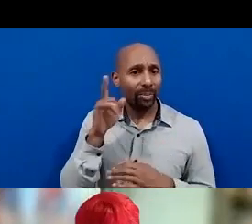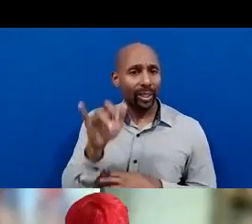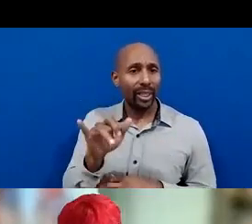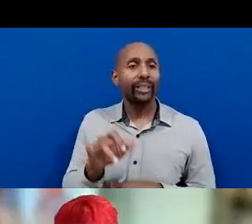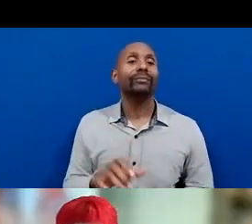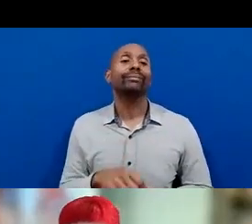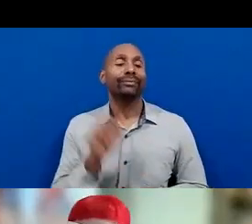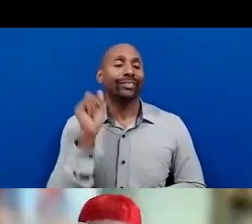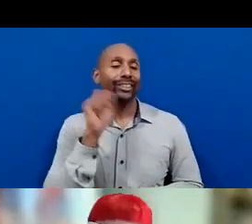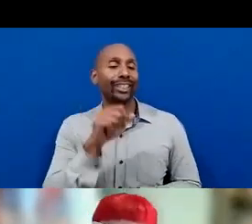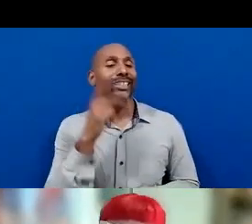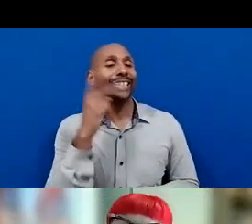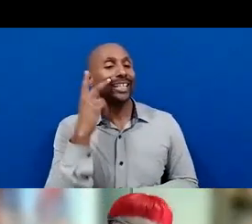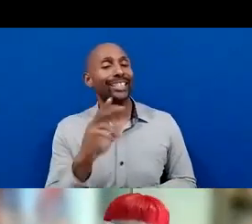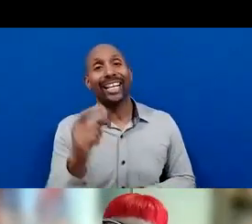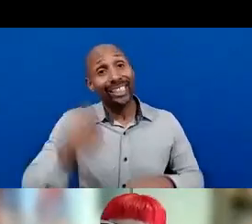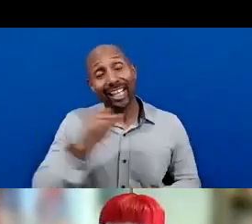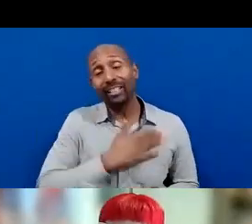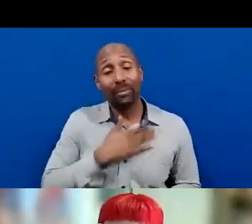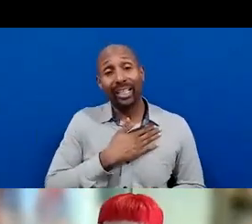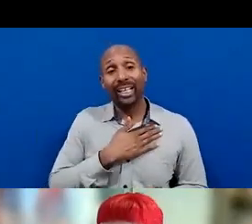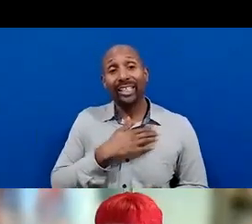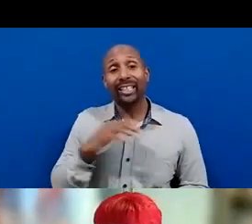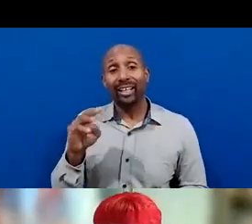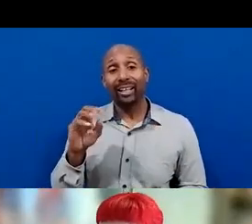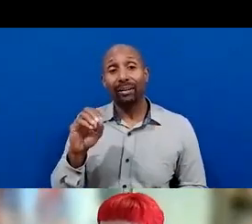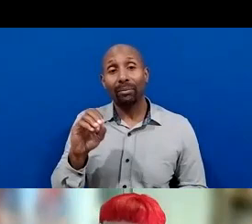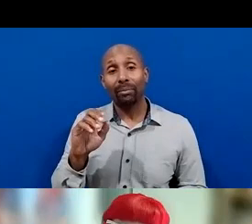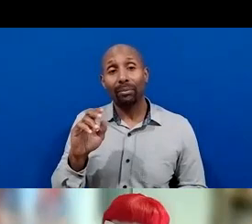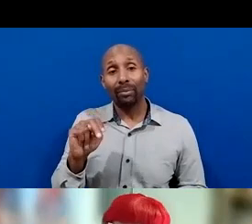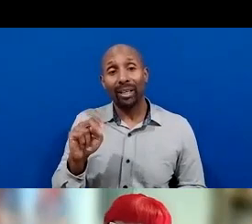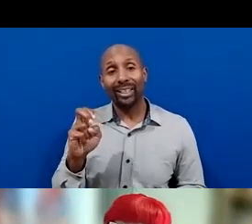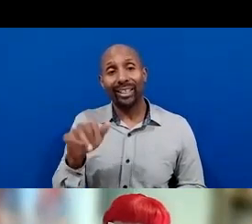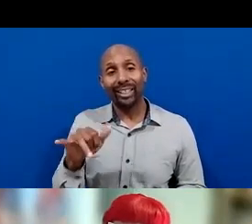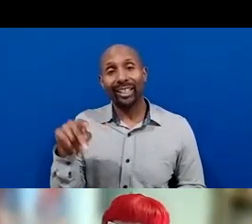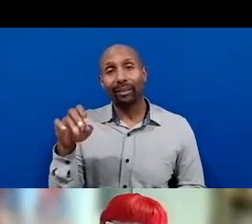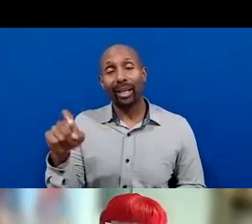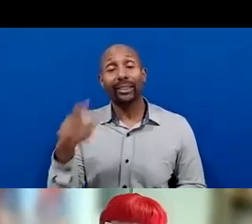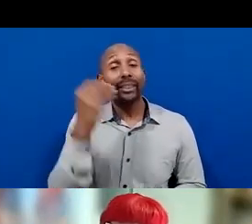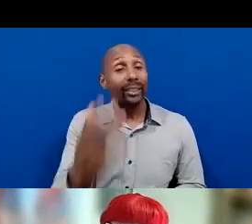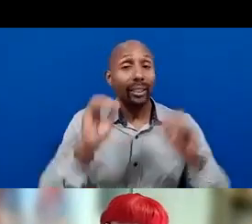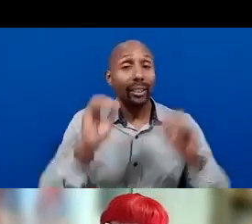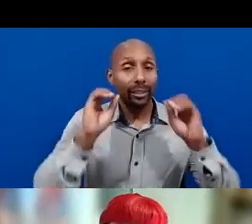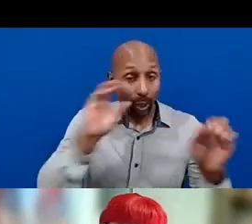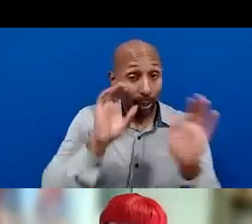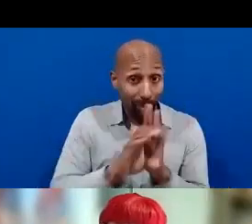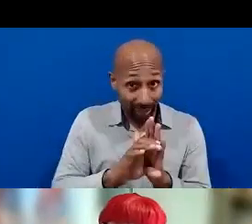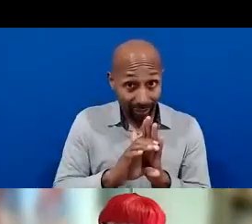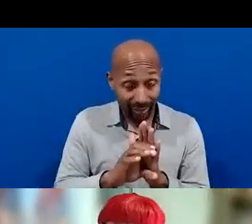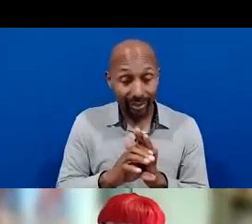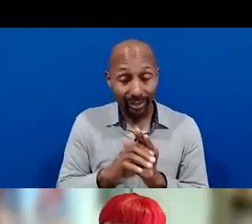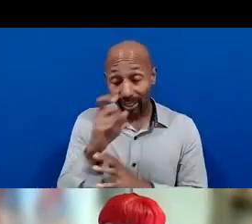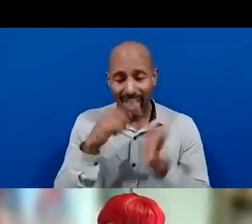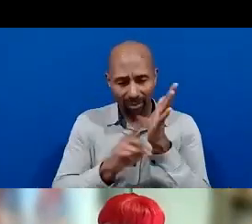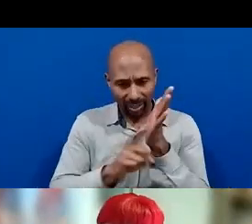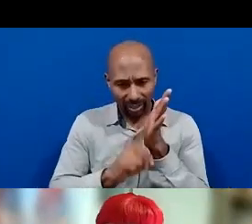monkeypox. Okay. There are no pictures here because I, you know, in doing my research,